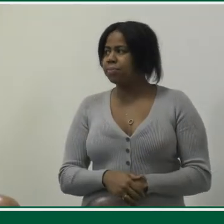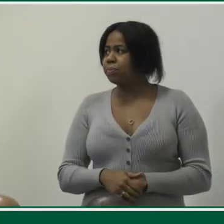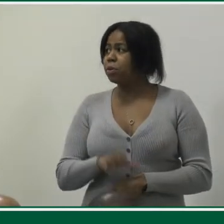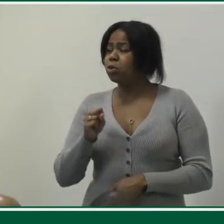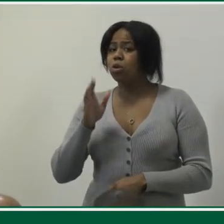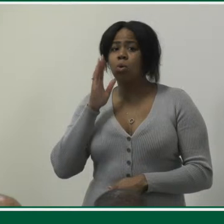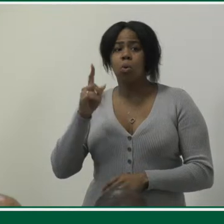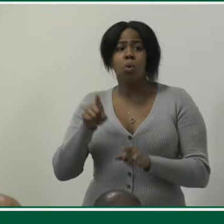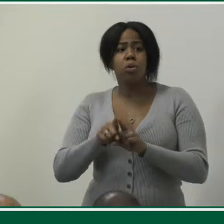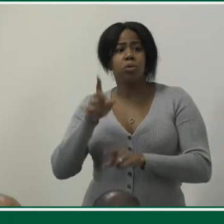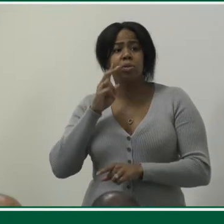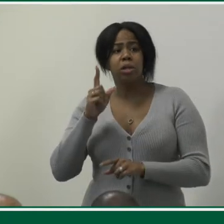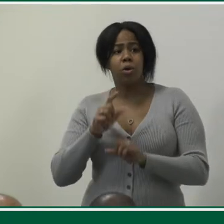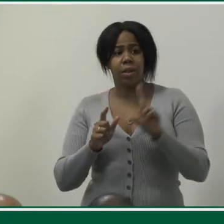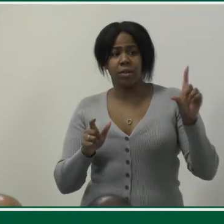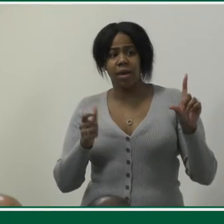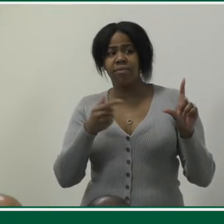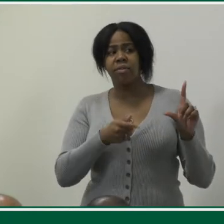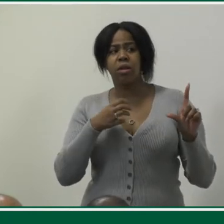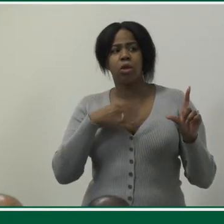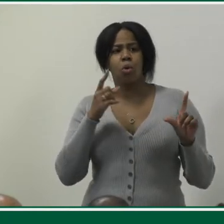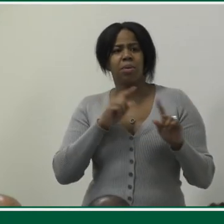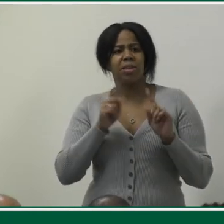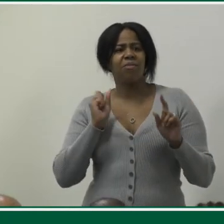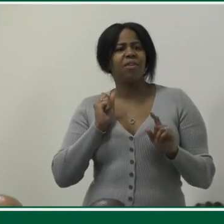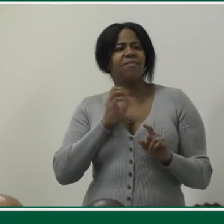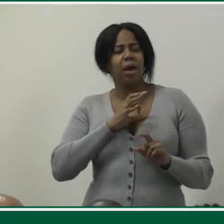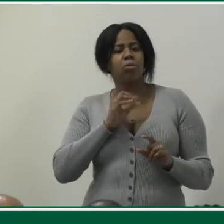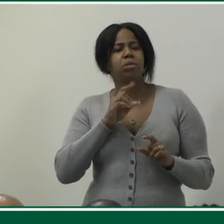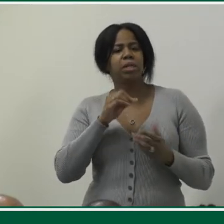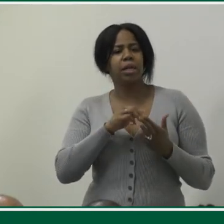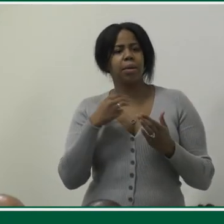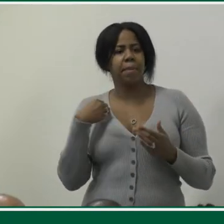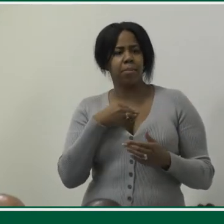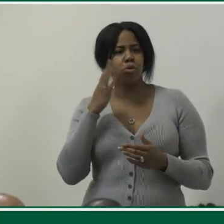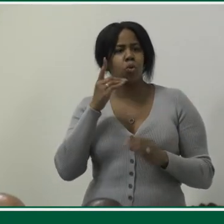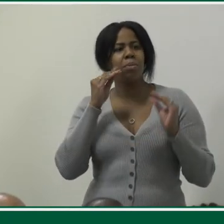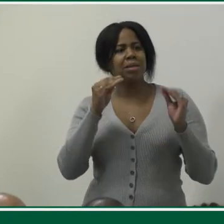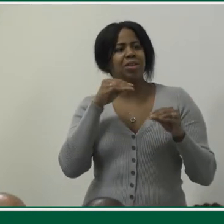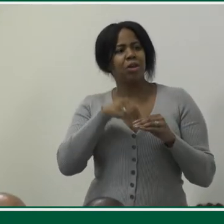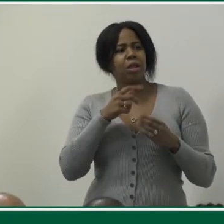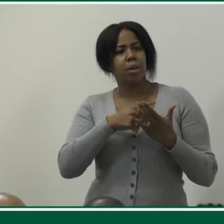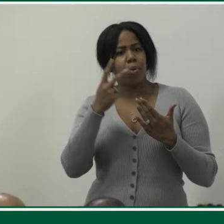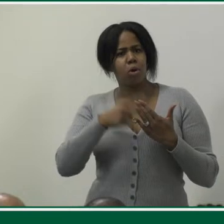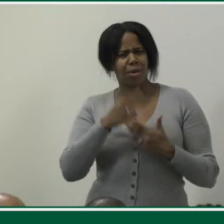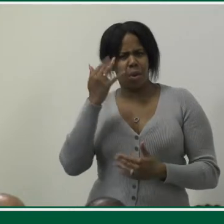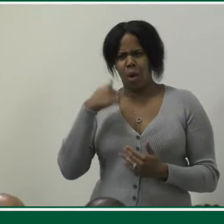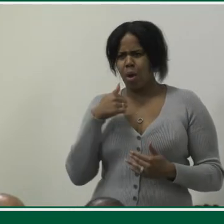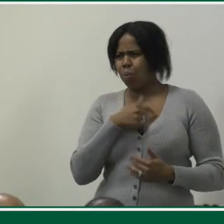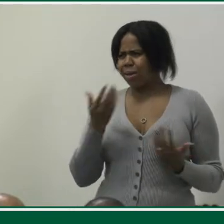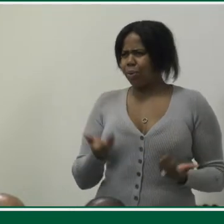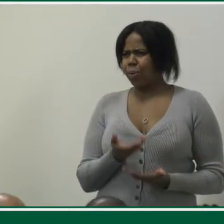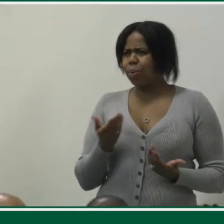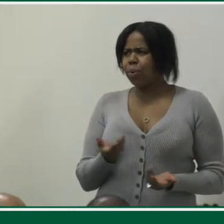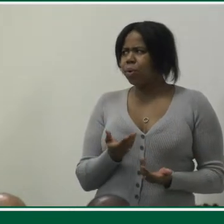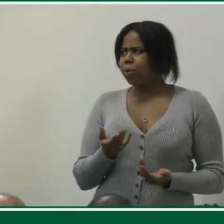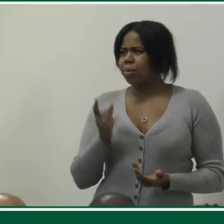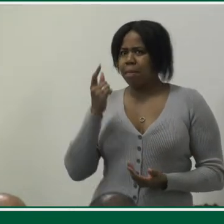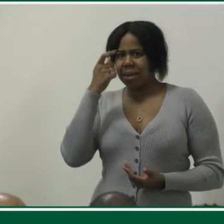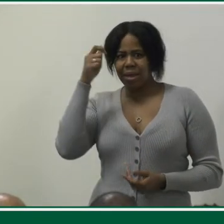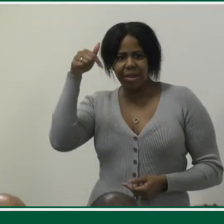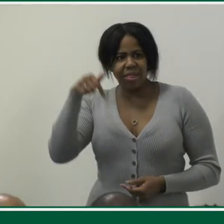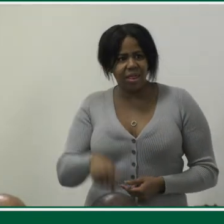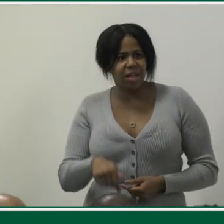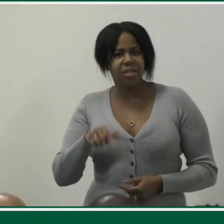on the left-hand side here, faculty members who are going to be teaching in the program. And why are we in this space? Because this is where